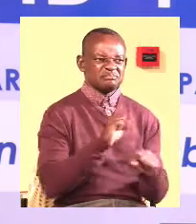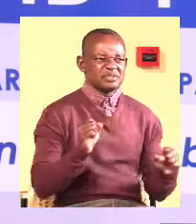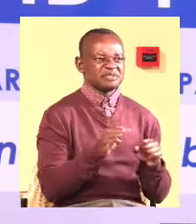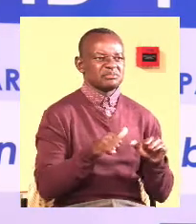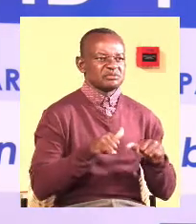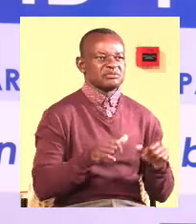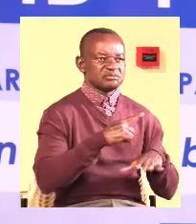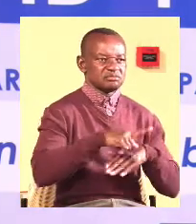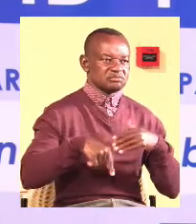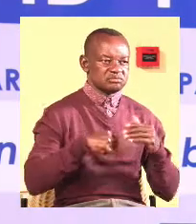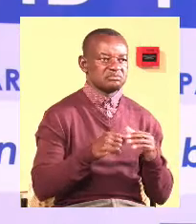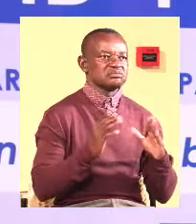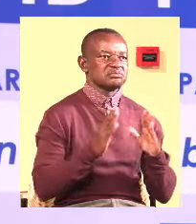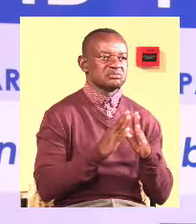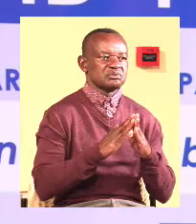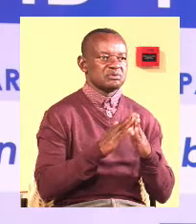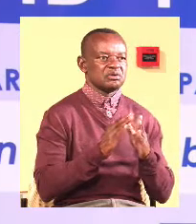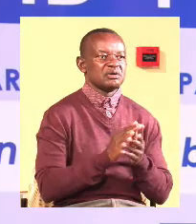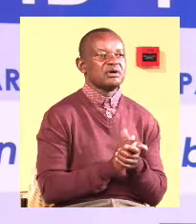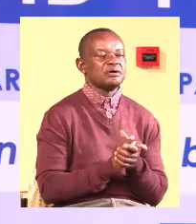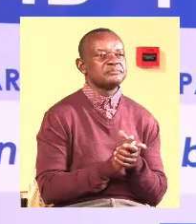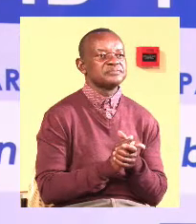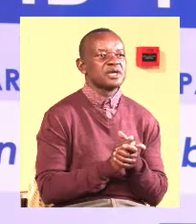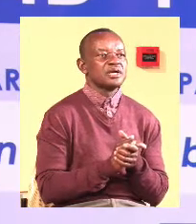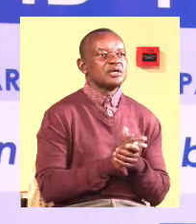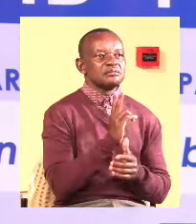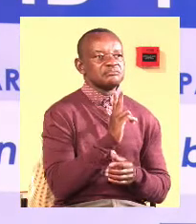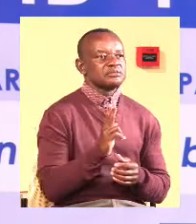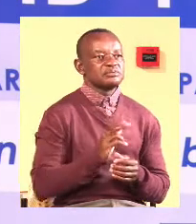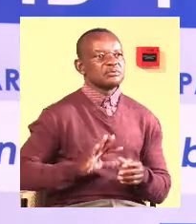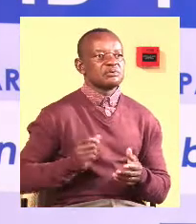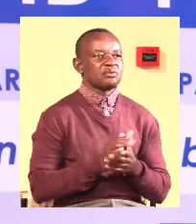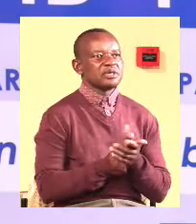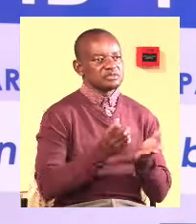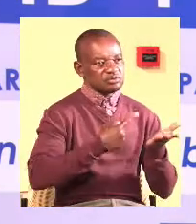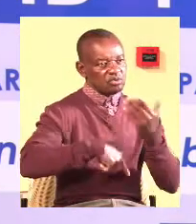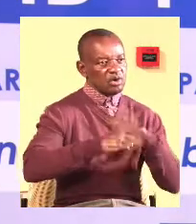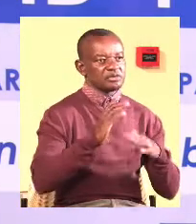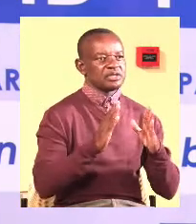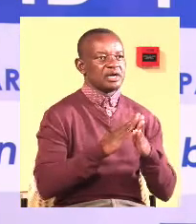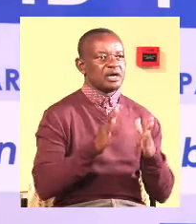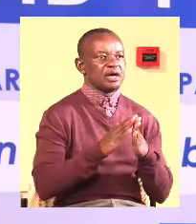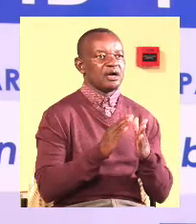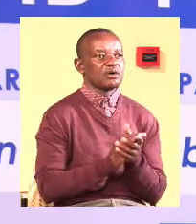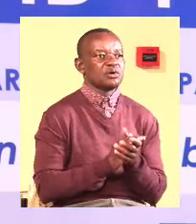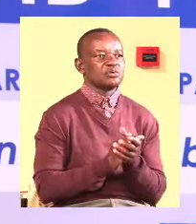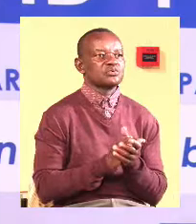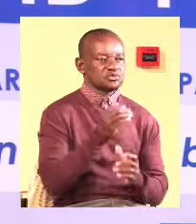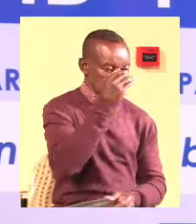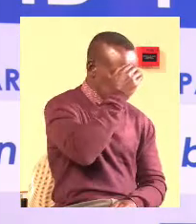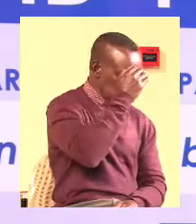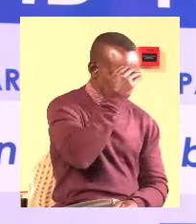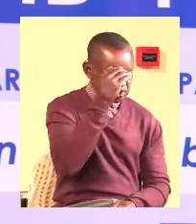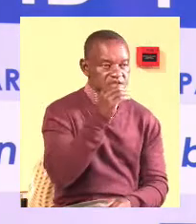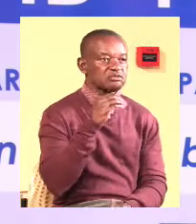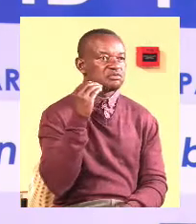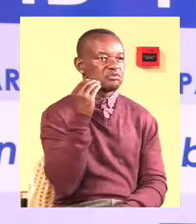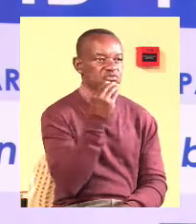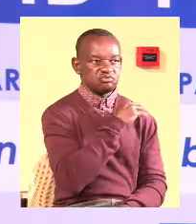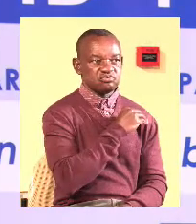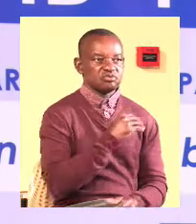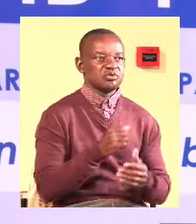what are some of the things that are being done when it comes to community engagement to let the people stay at home and also